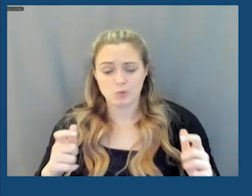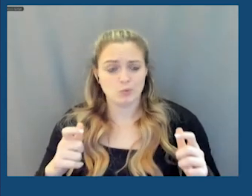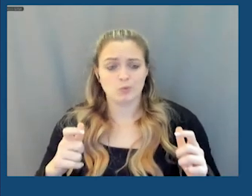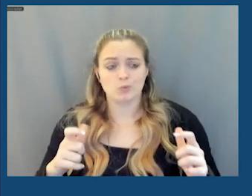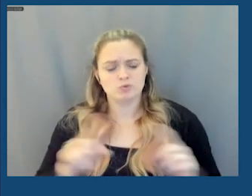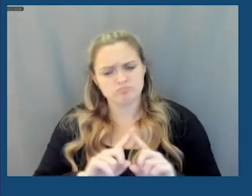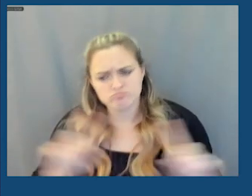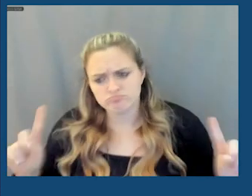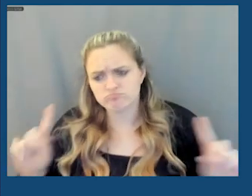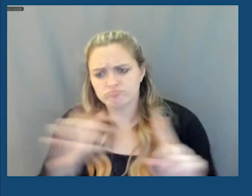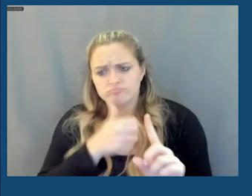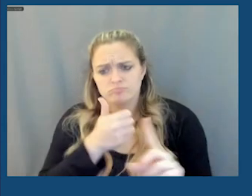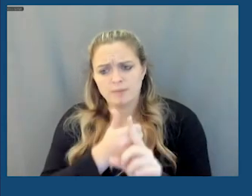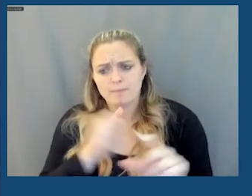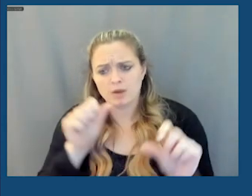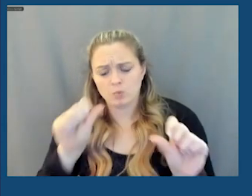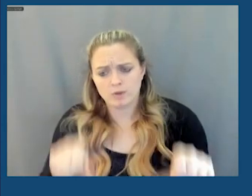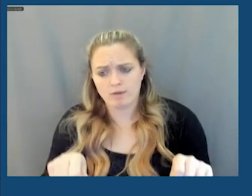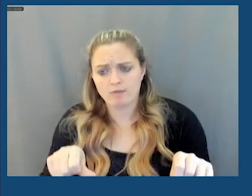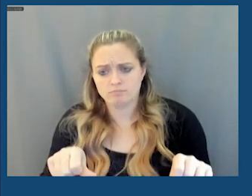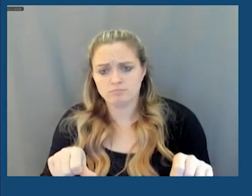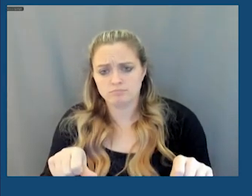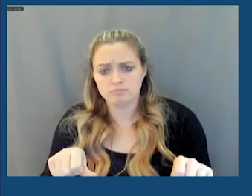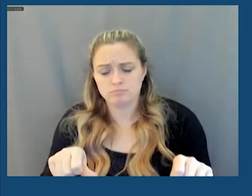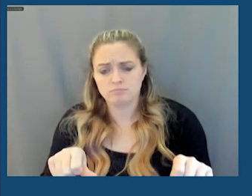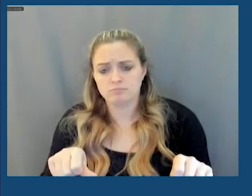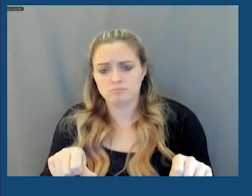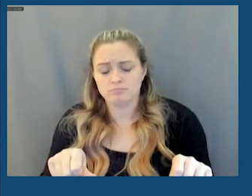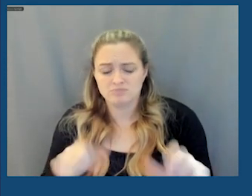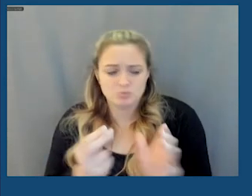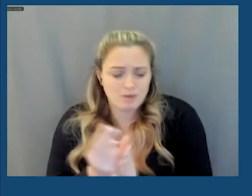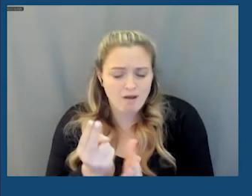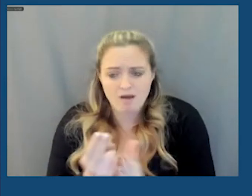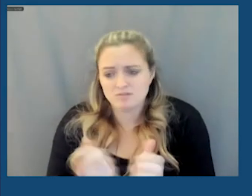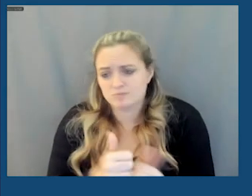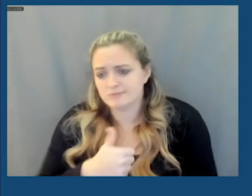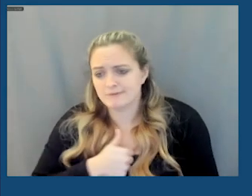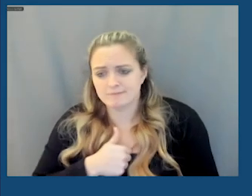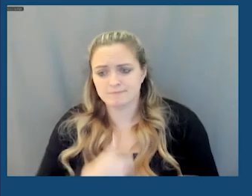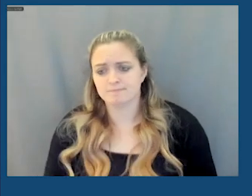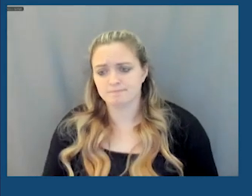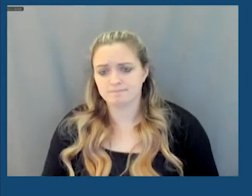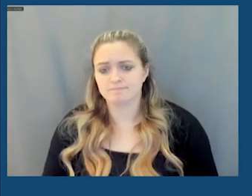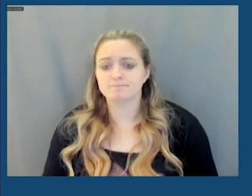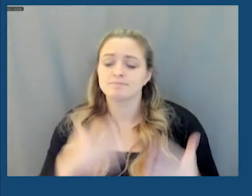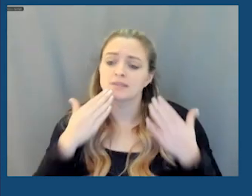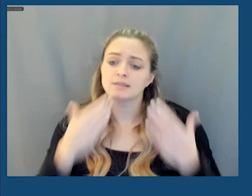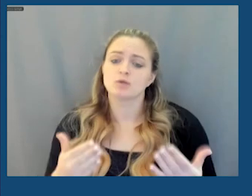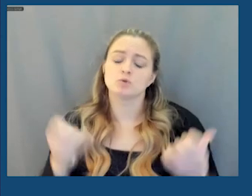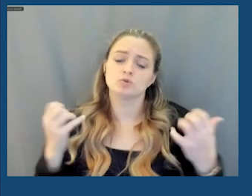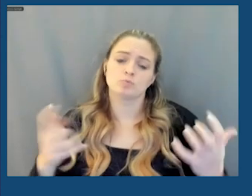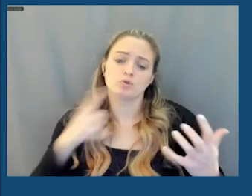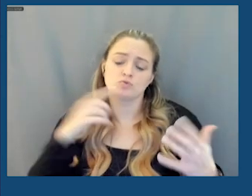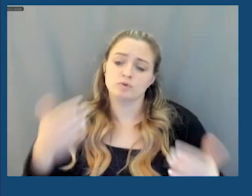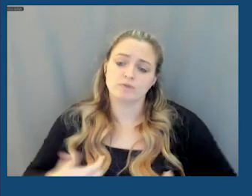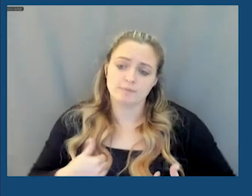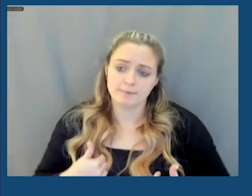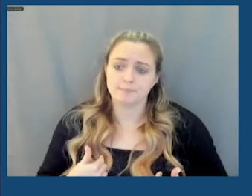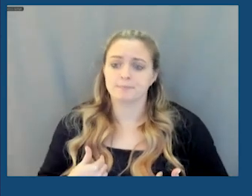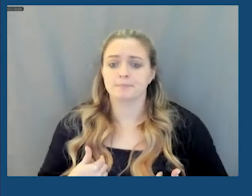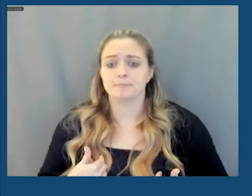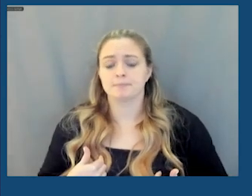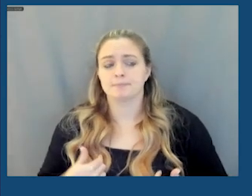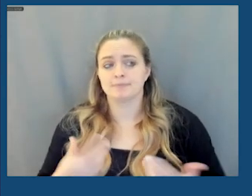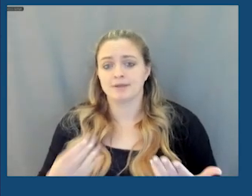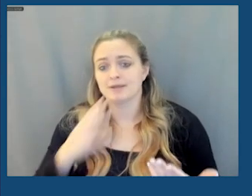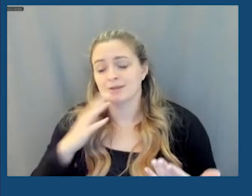by speaking truth to power and by being honest with ourselves. I thank you so much for the invitation, and I would